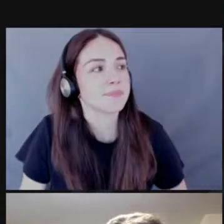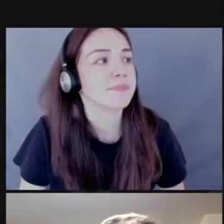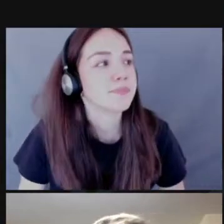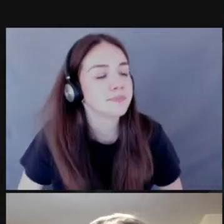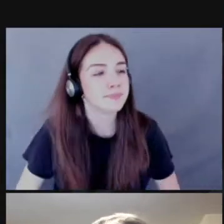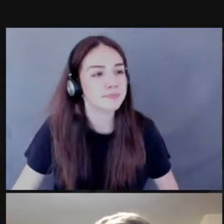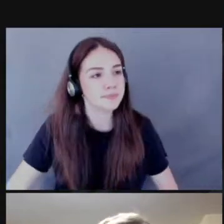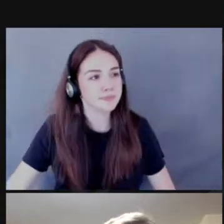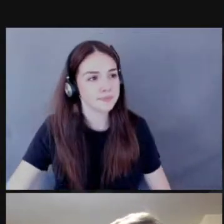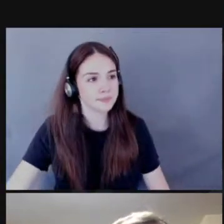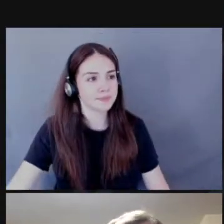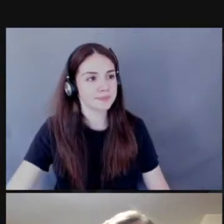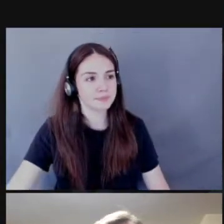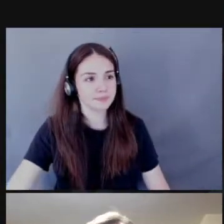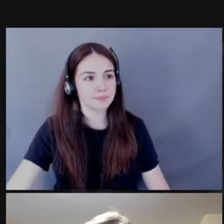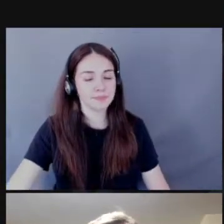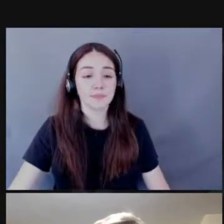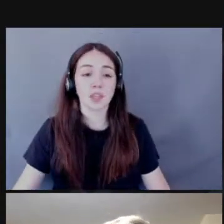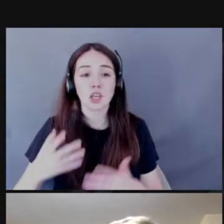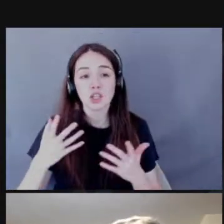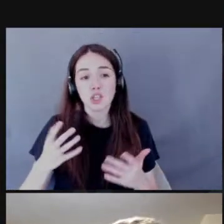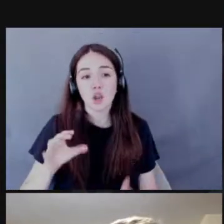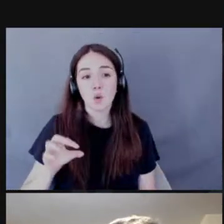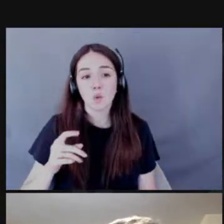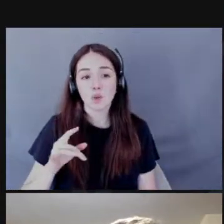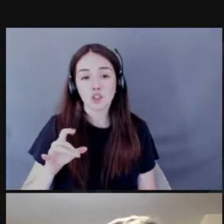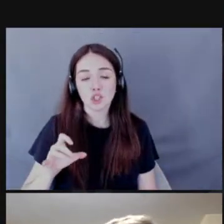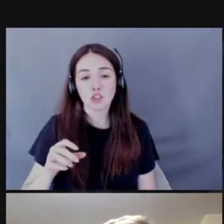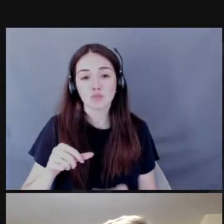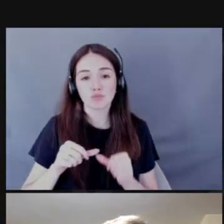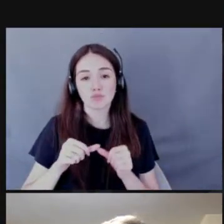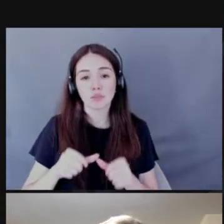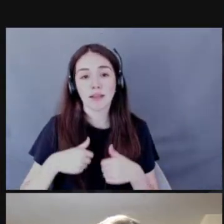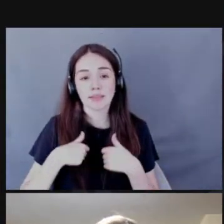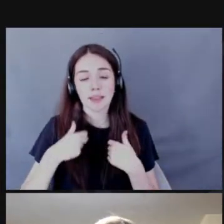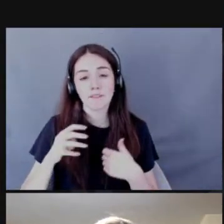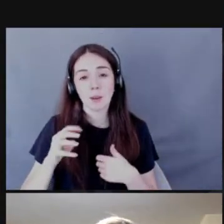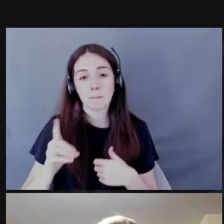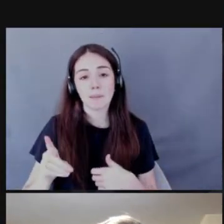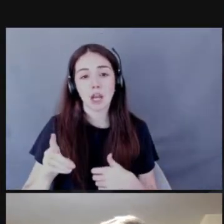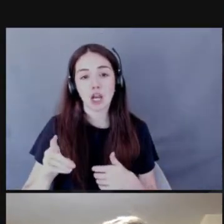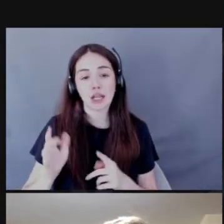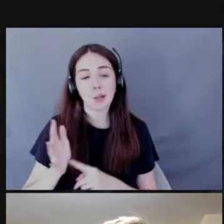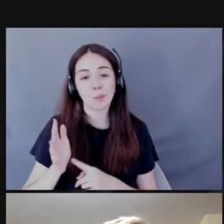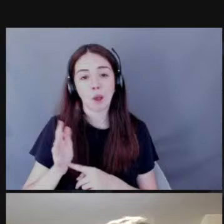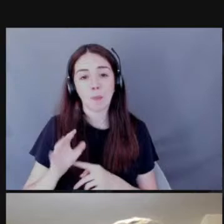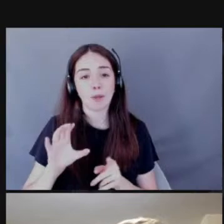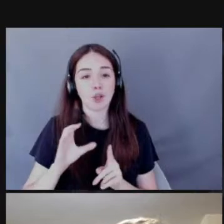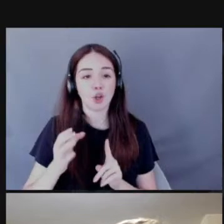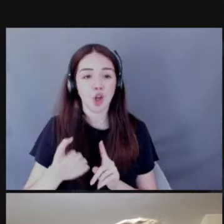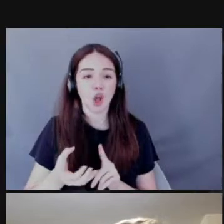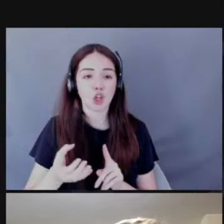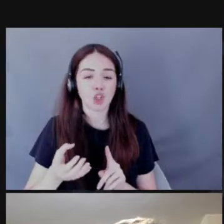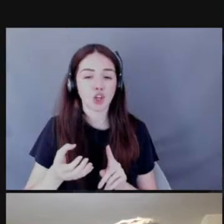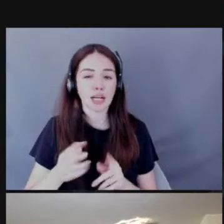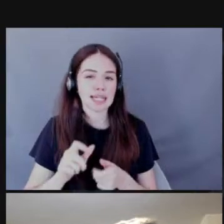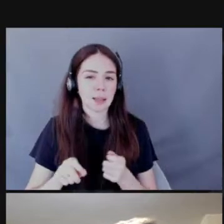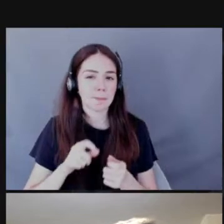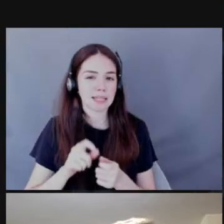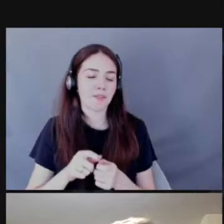So Chessie has gone on to kind of live in Maryland's pop culture as a result of particularly the coloring book, I think.